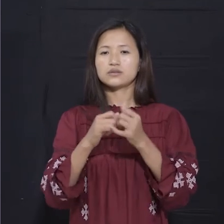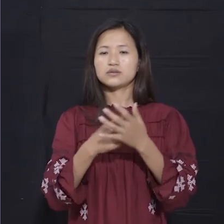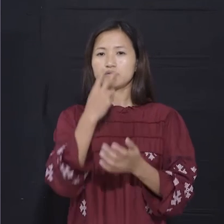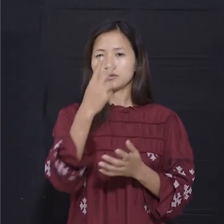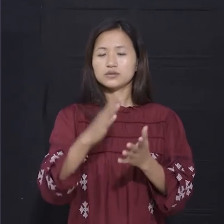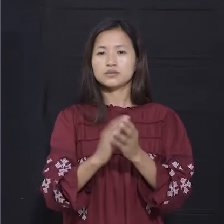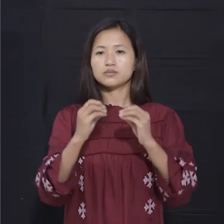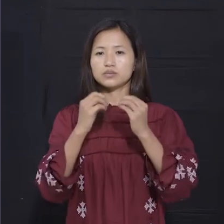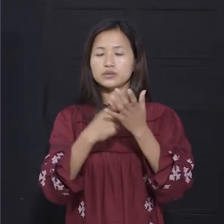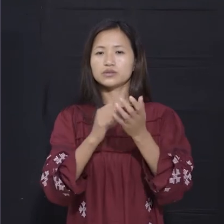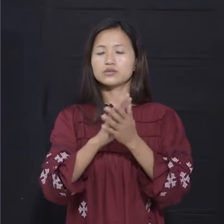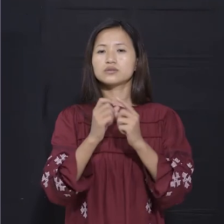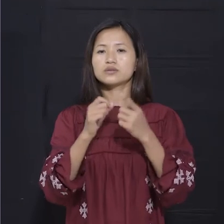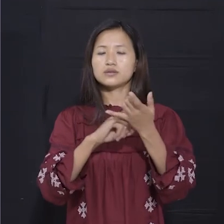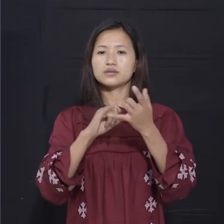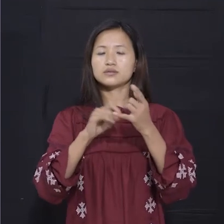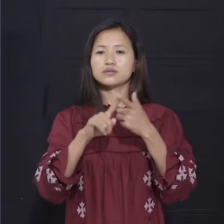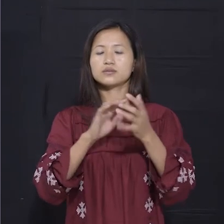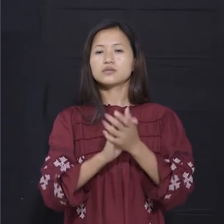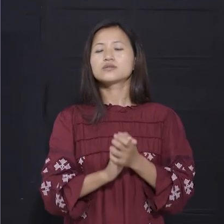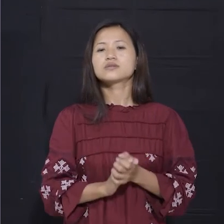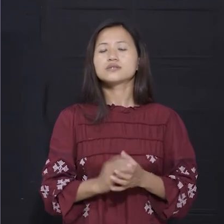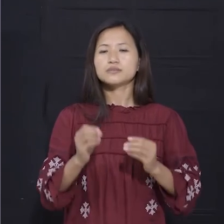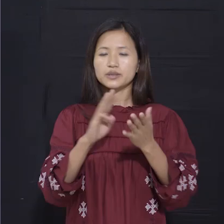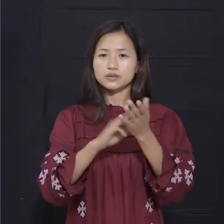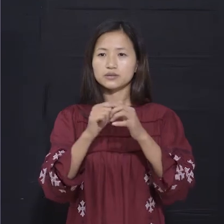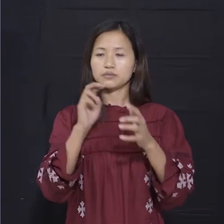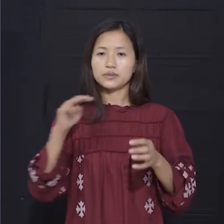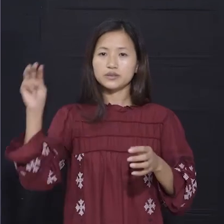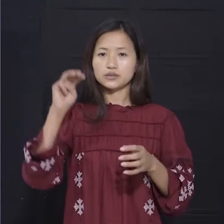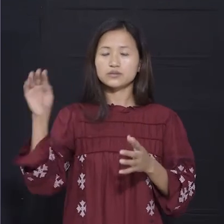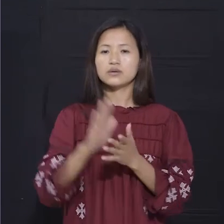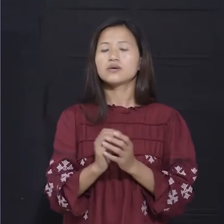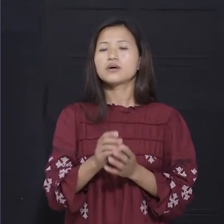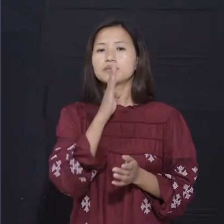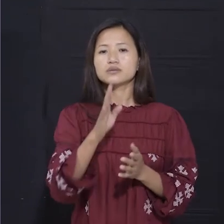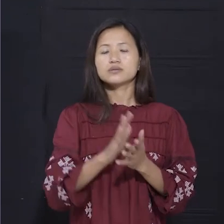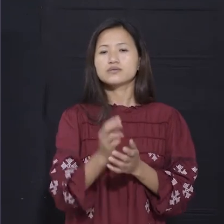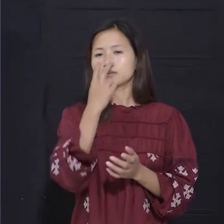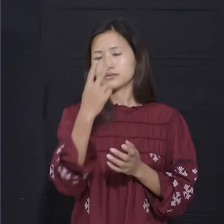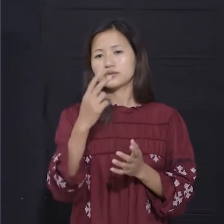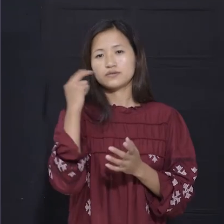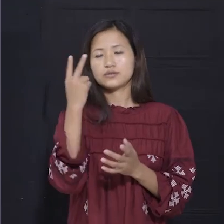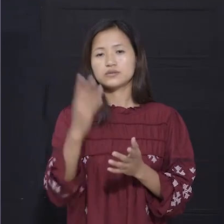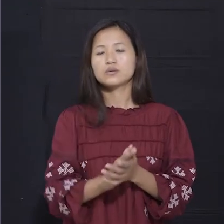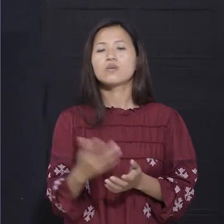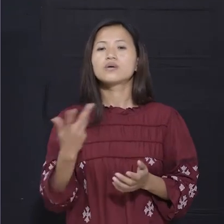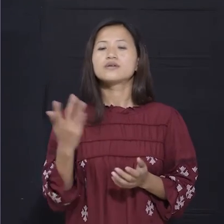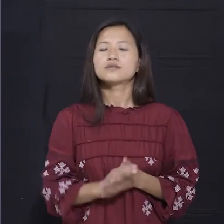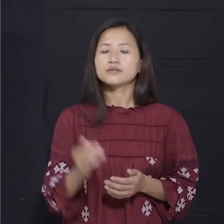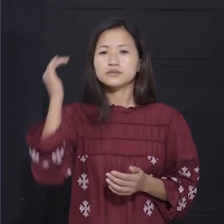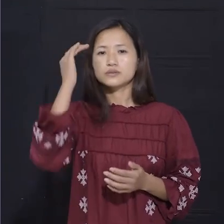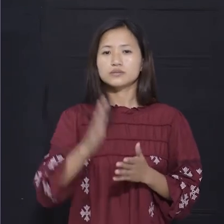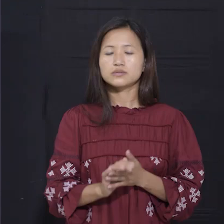monasteries, and that time he have encountered so many things in the Gupta dynasty, and because of his observations, whatever he has noted in